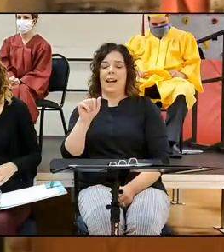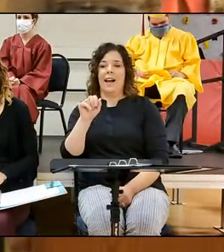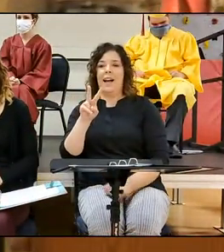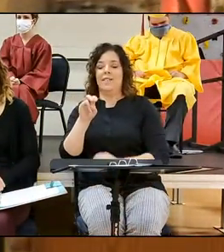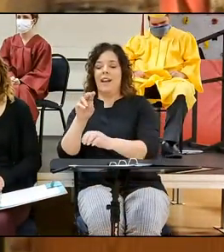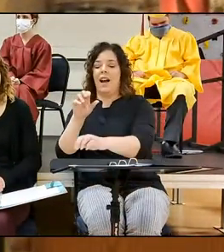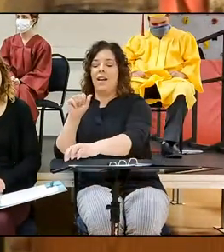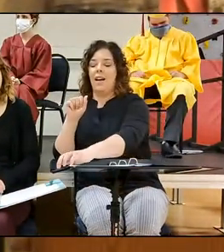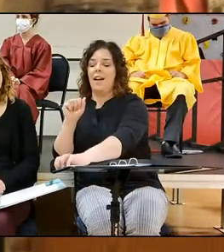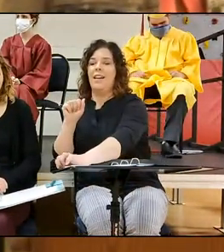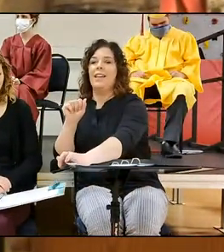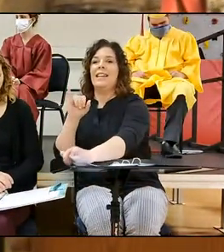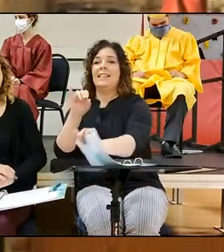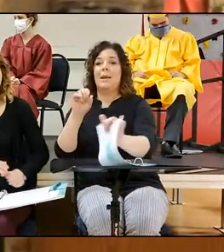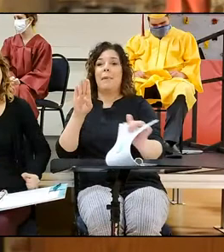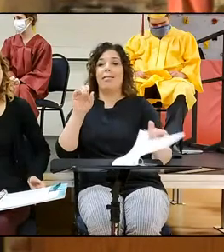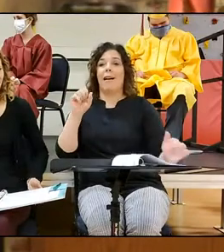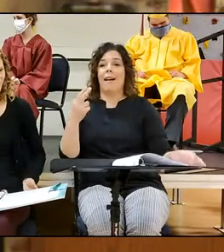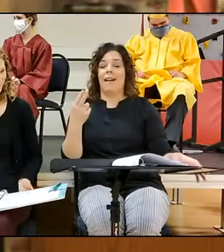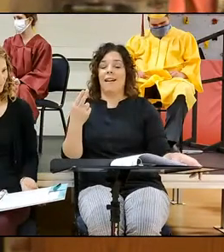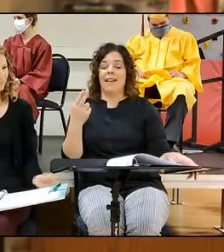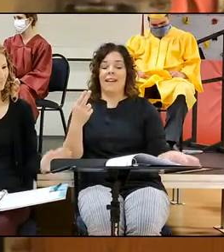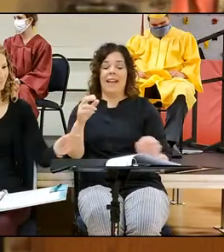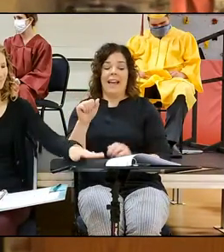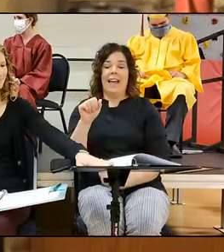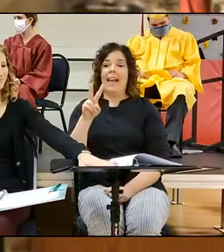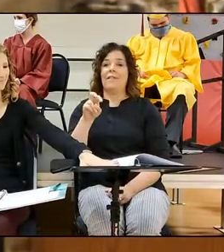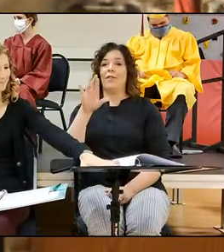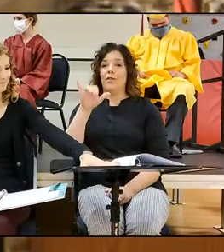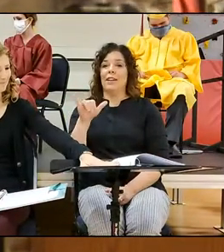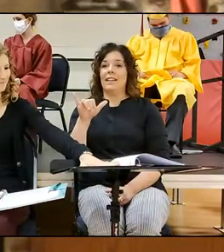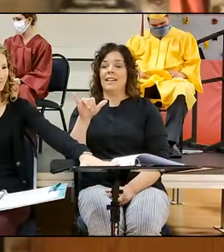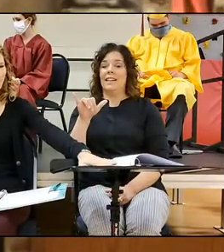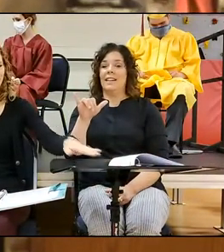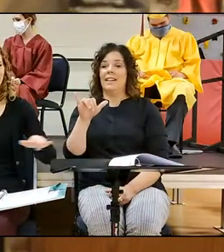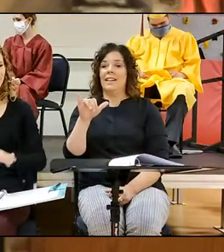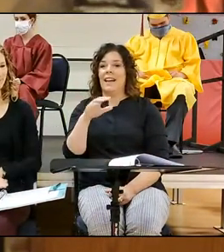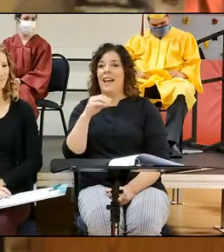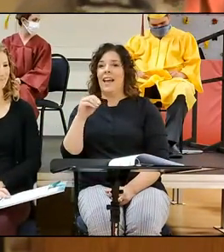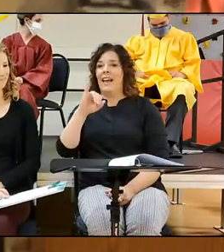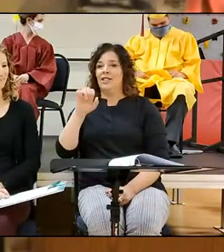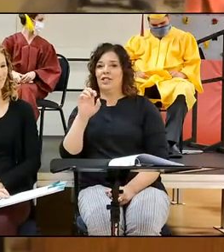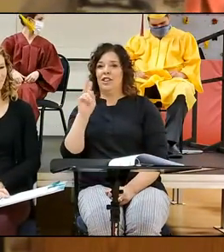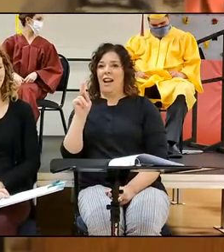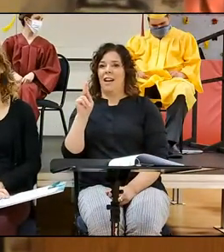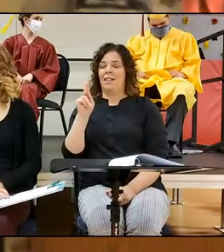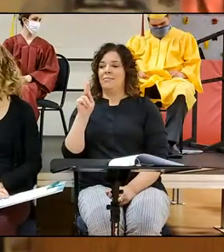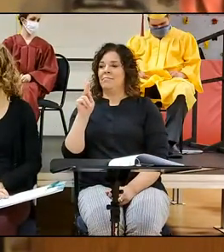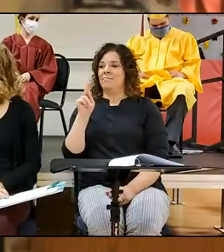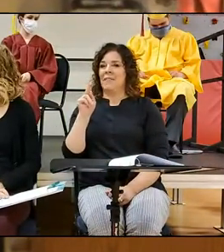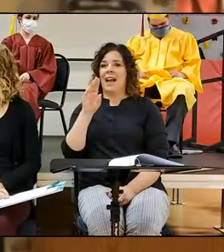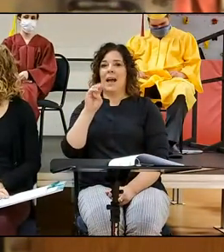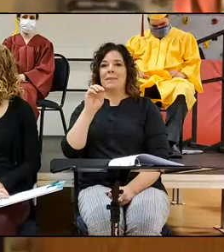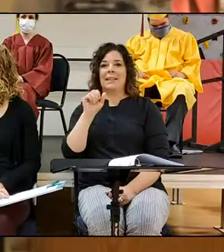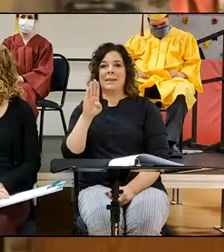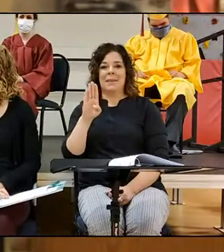Aviana, Isabella, Avery, and Jack, our